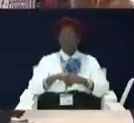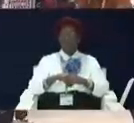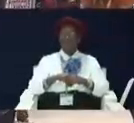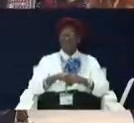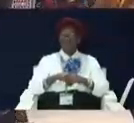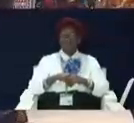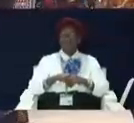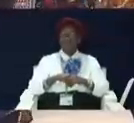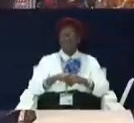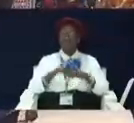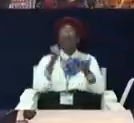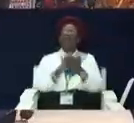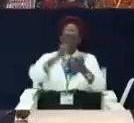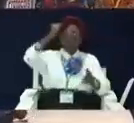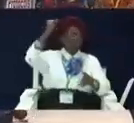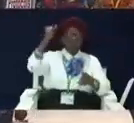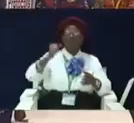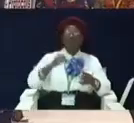Okay.